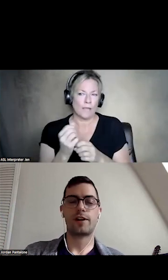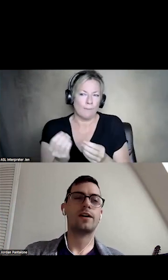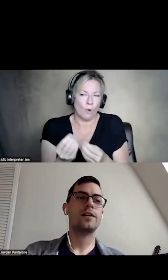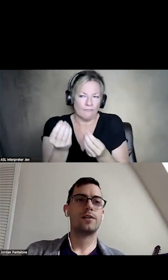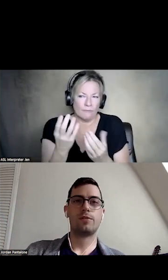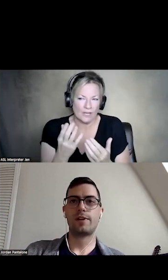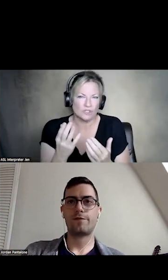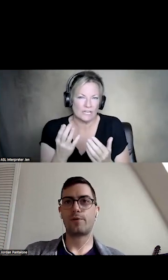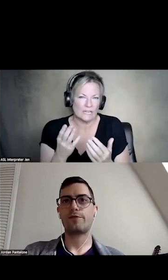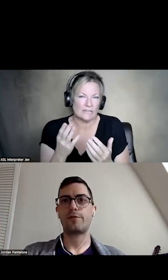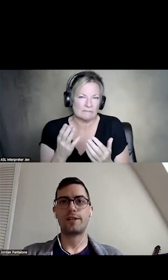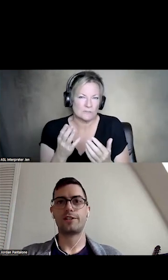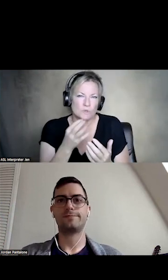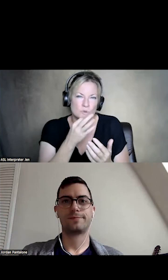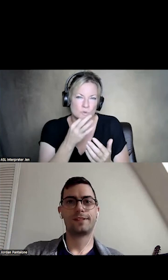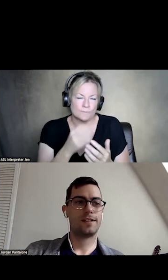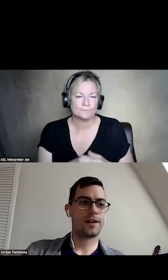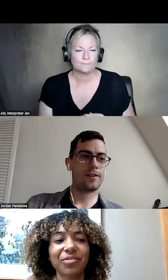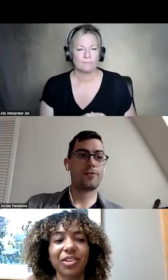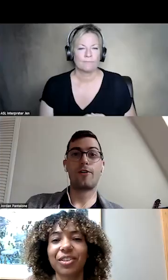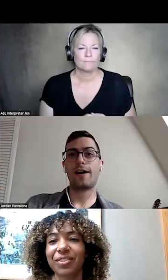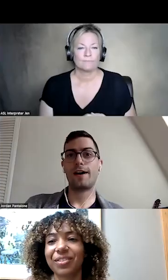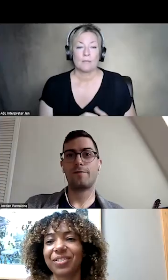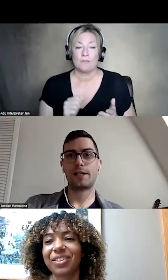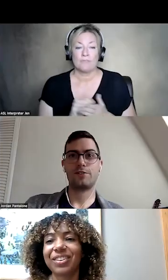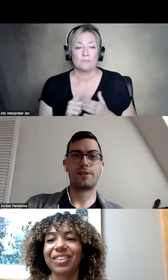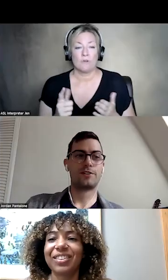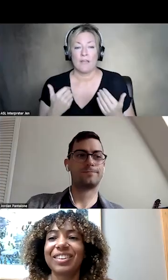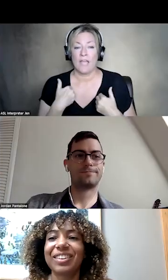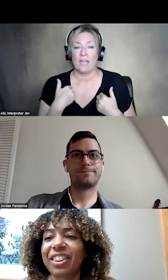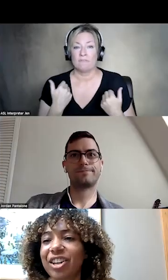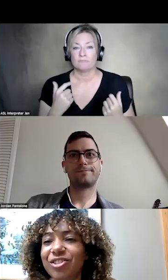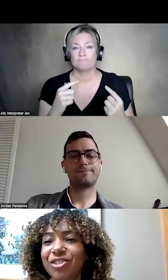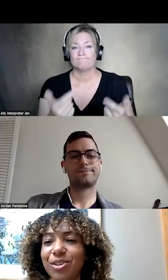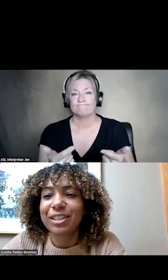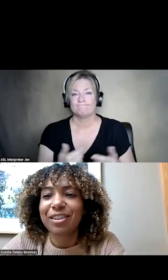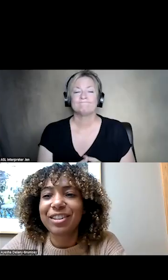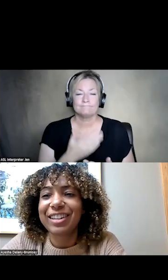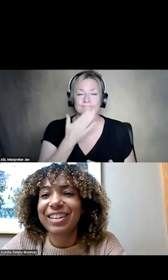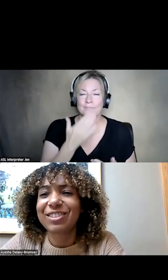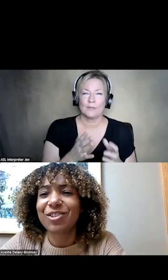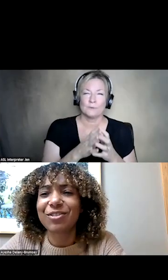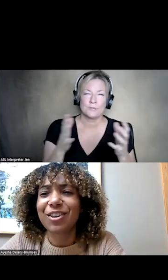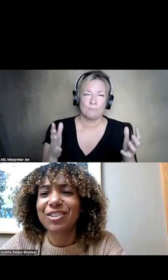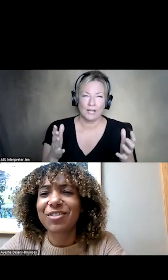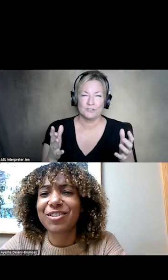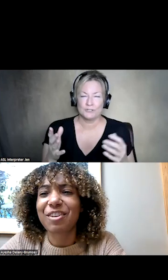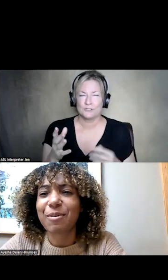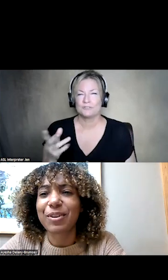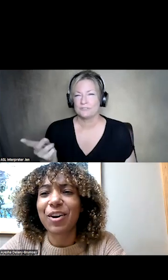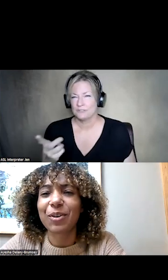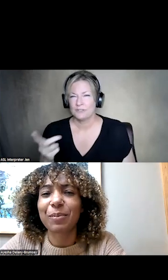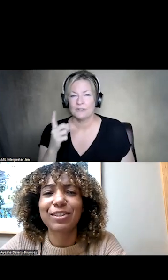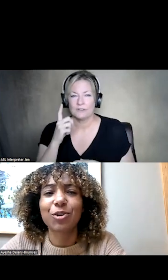share that when we have more information. That's all I have. Back to you, Aisha. Thank you so much, Stephanie. And thanks, Jordan. Sorry for